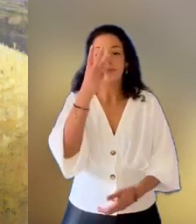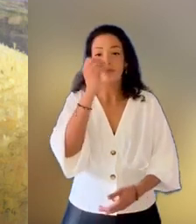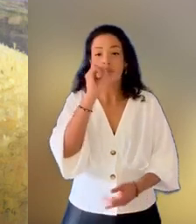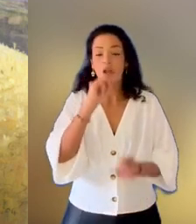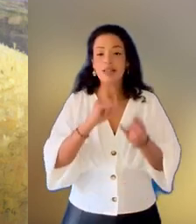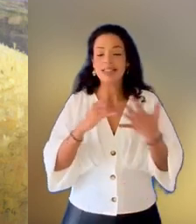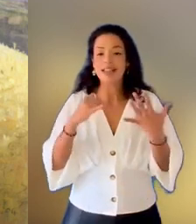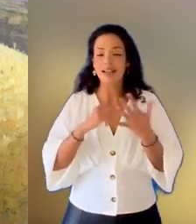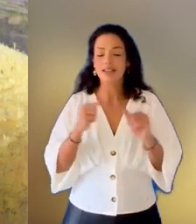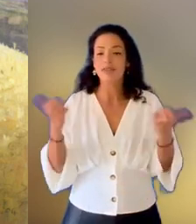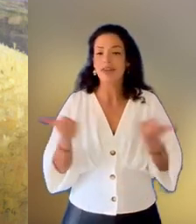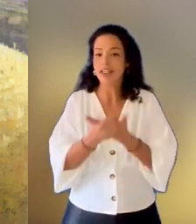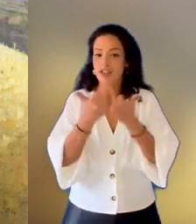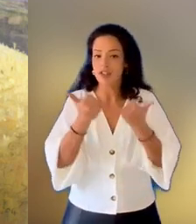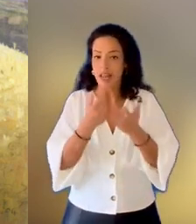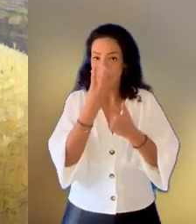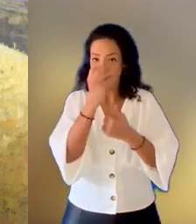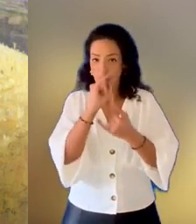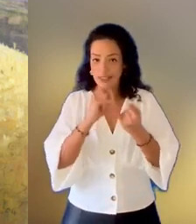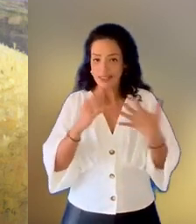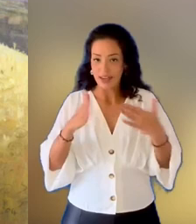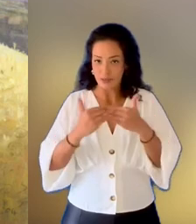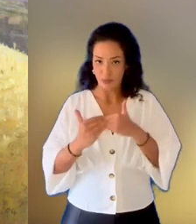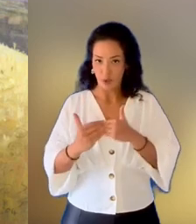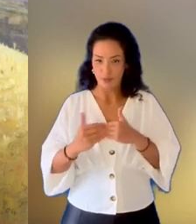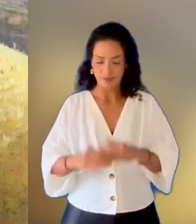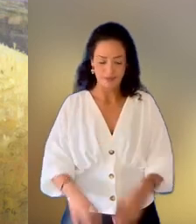Thirty seconds gone, 30 seconds remaining.